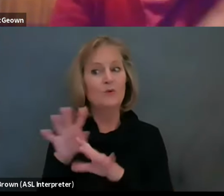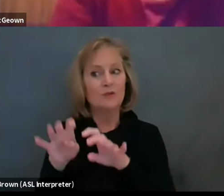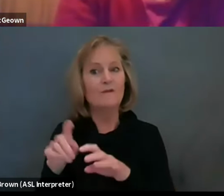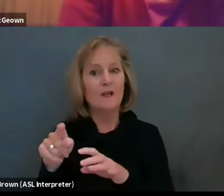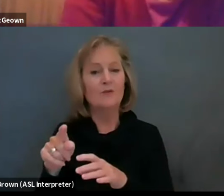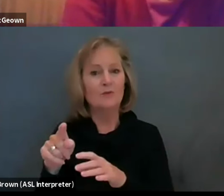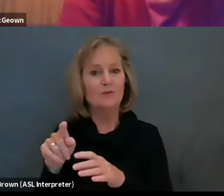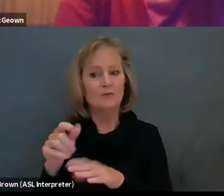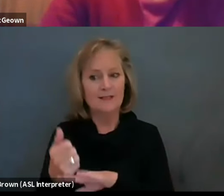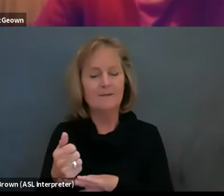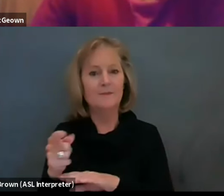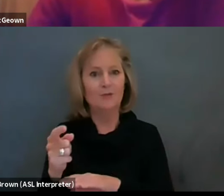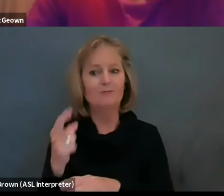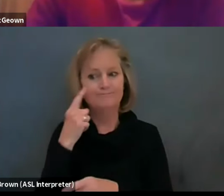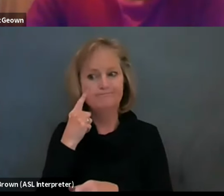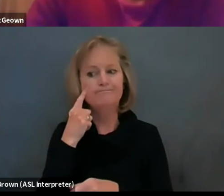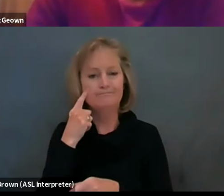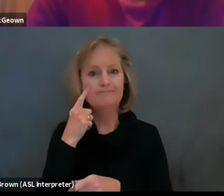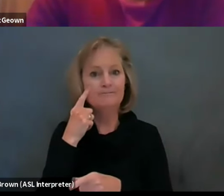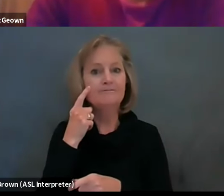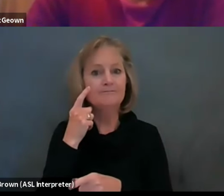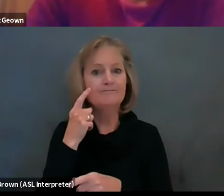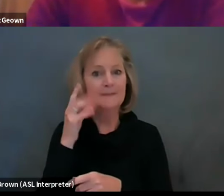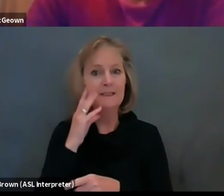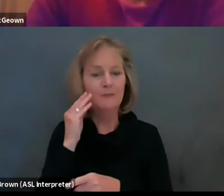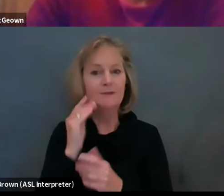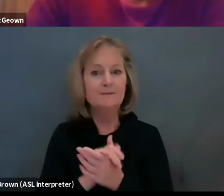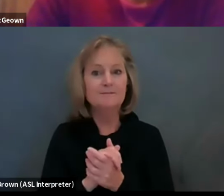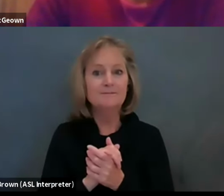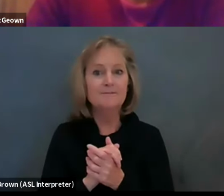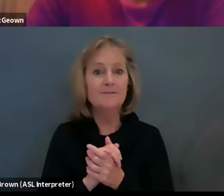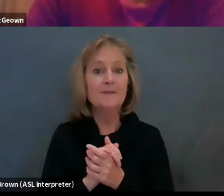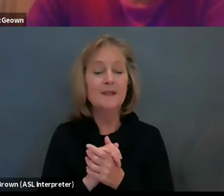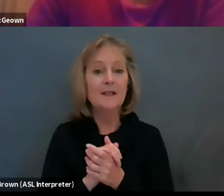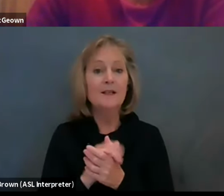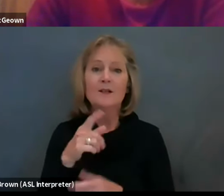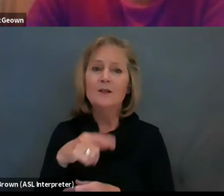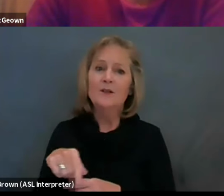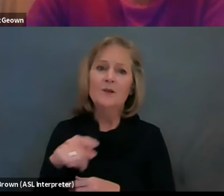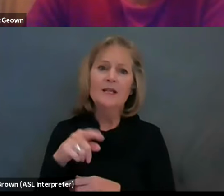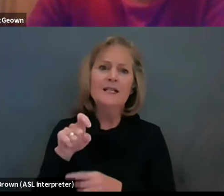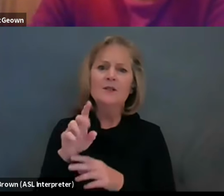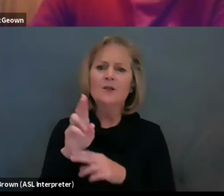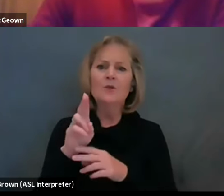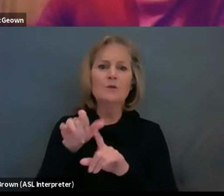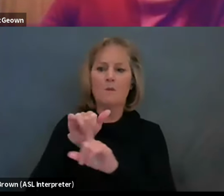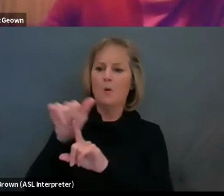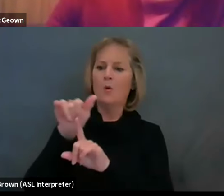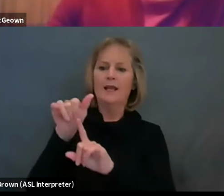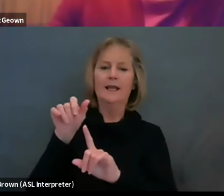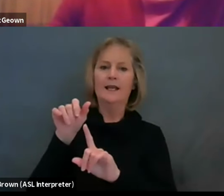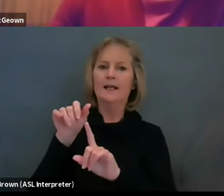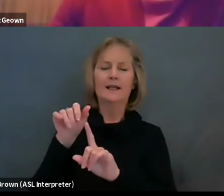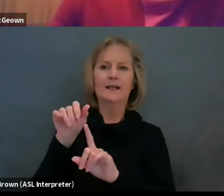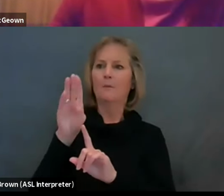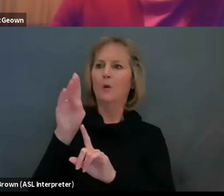done, you may have come across such experiences. So we need to use bullying not as